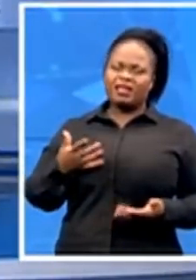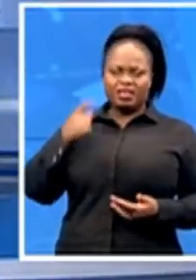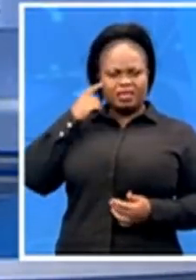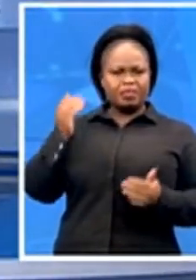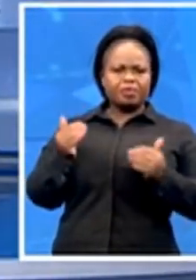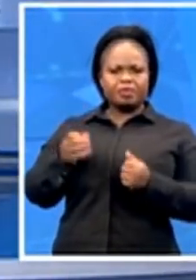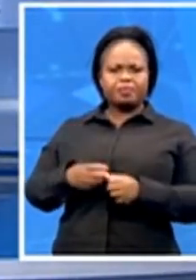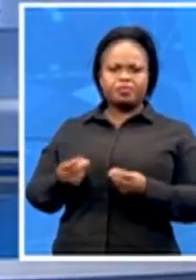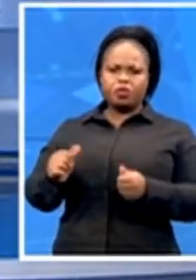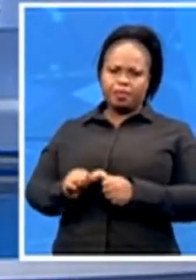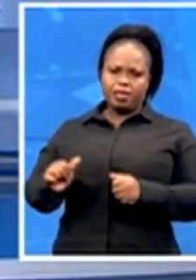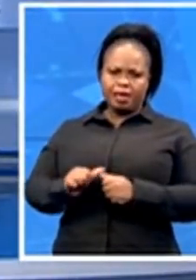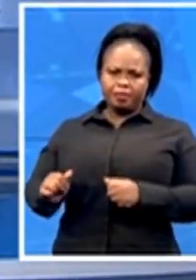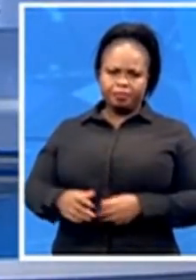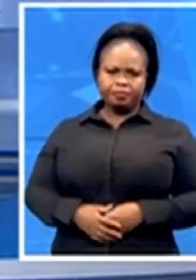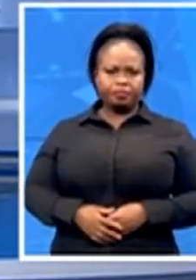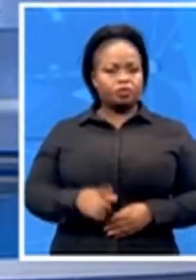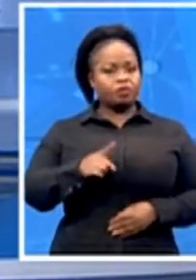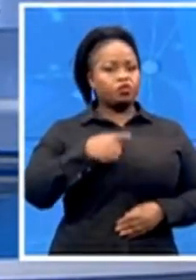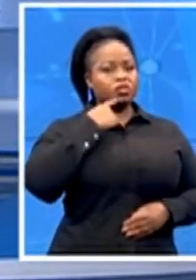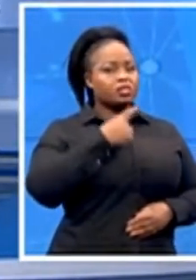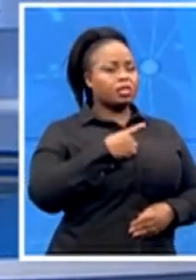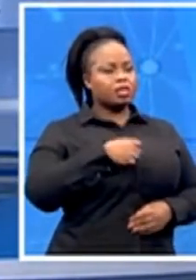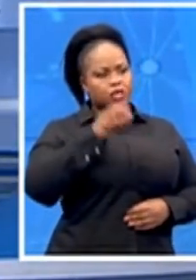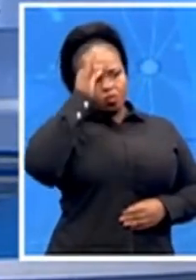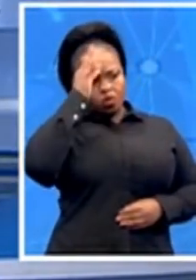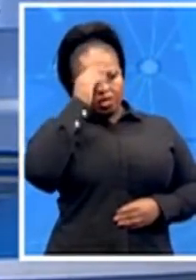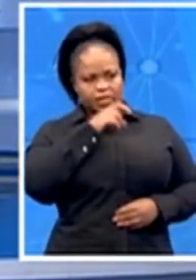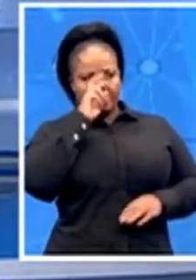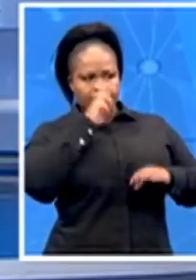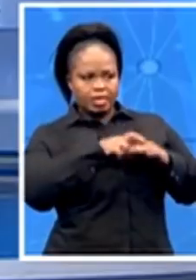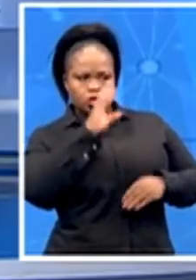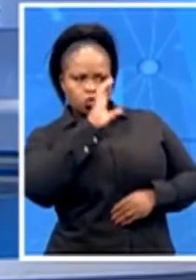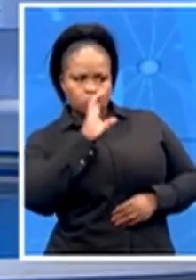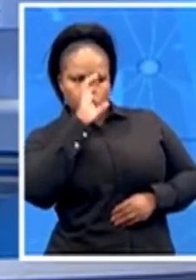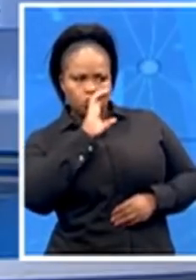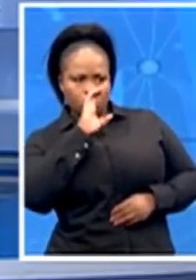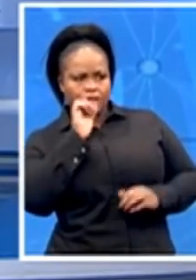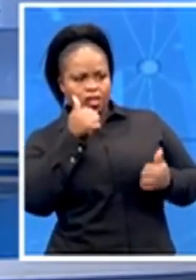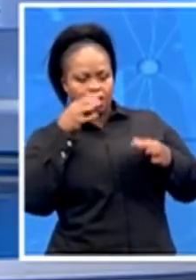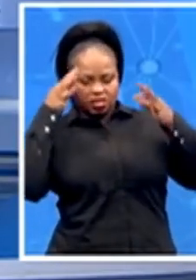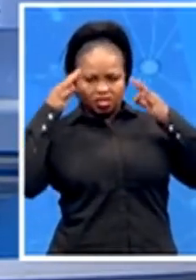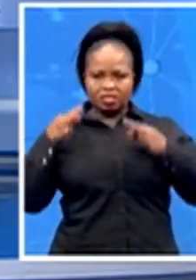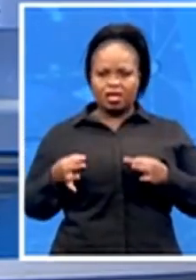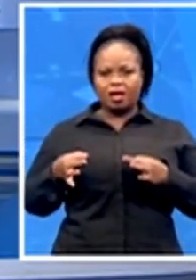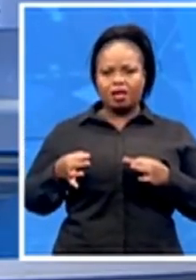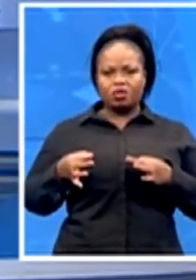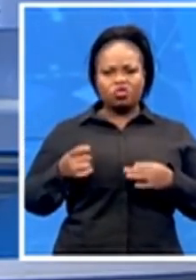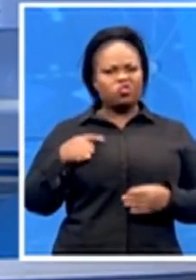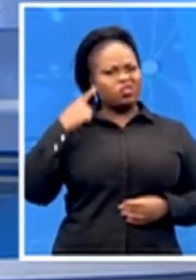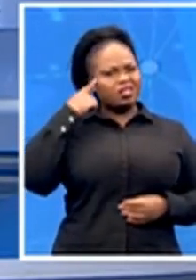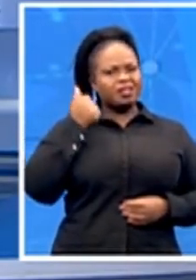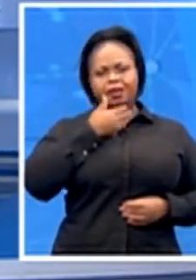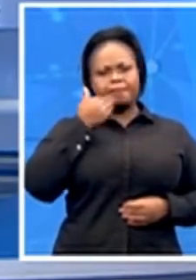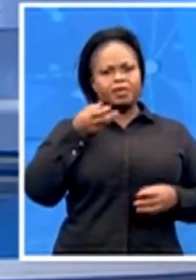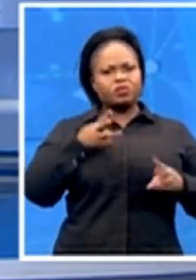to study the situation first and then take a certain approach, what approach do you think they should have taken? How do you suggest they would have